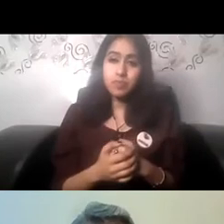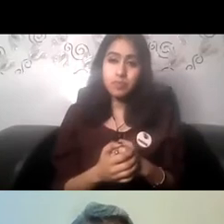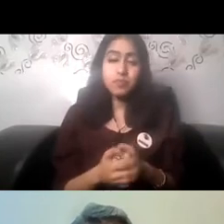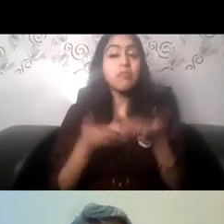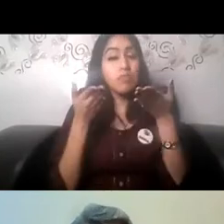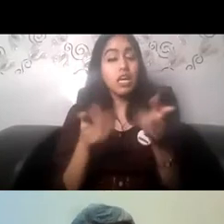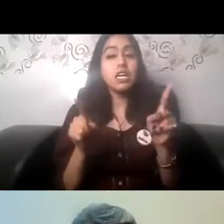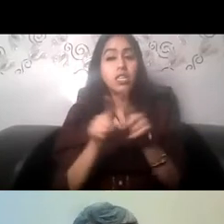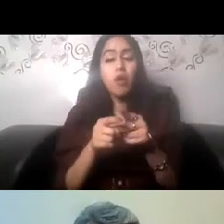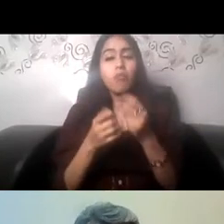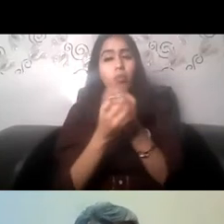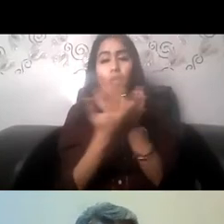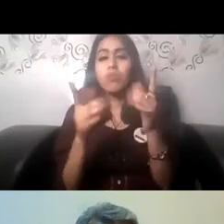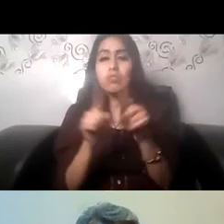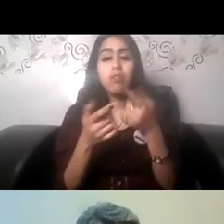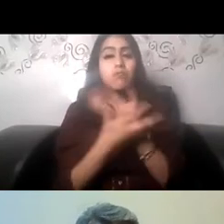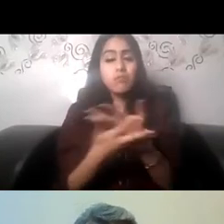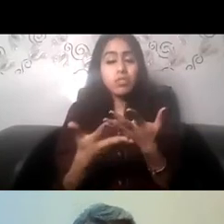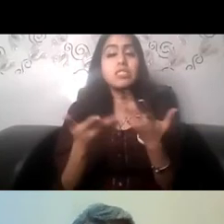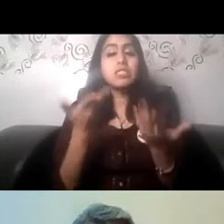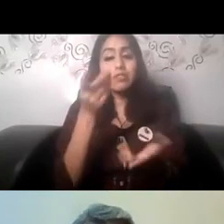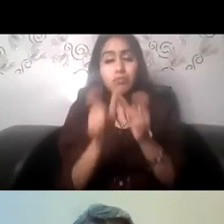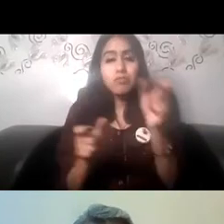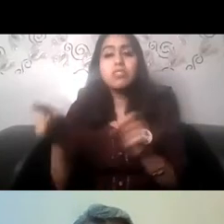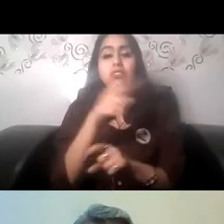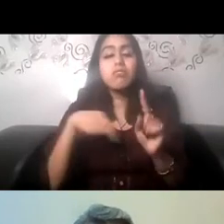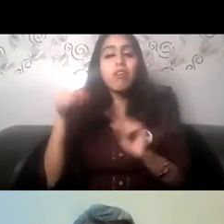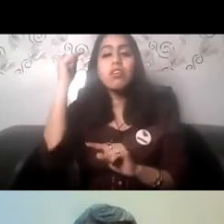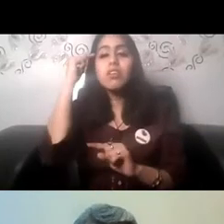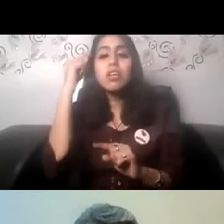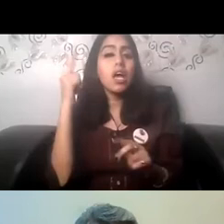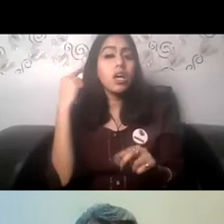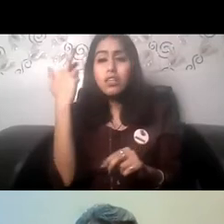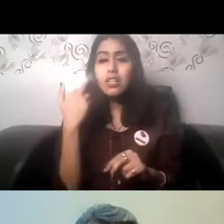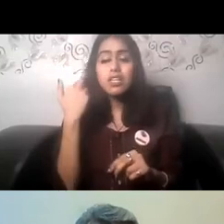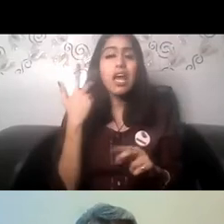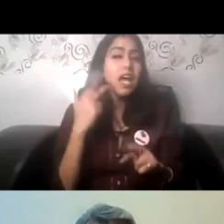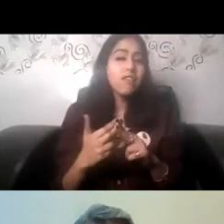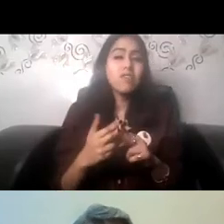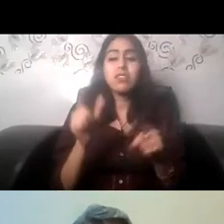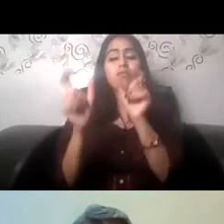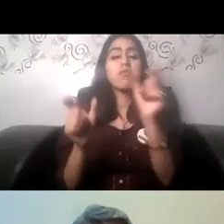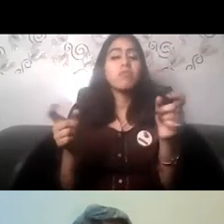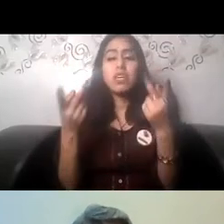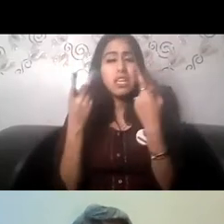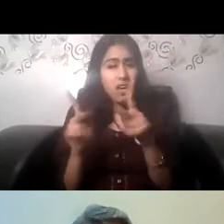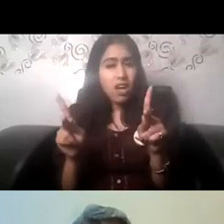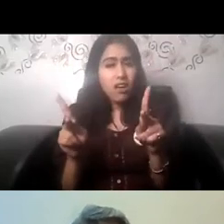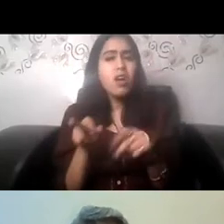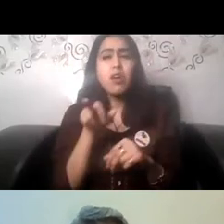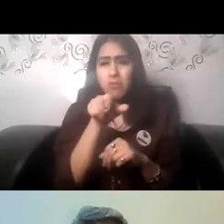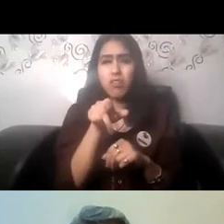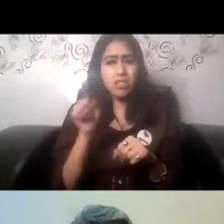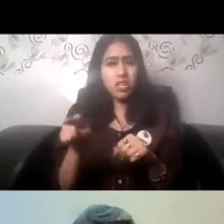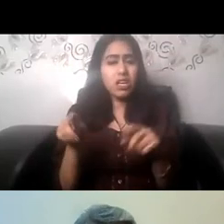this whole thing is to make all of us think that just because somebody is different doesn't mean that they